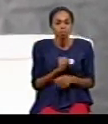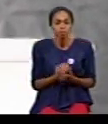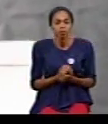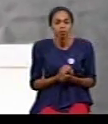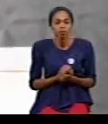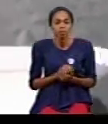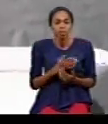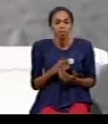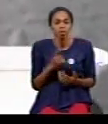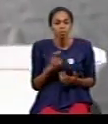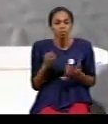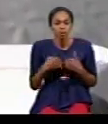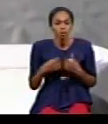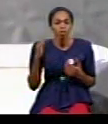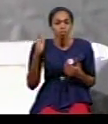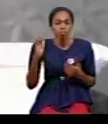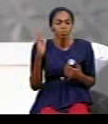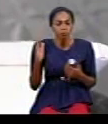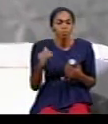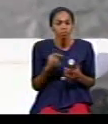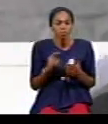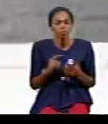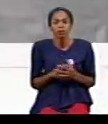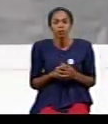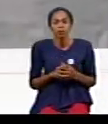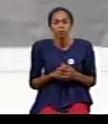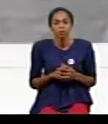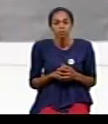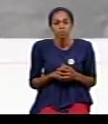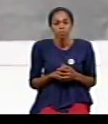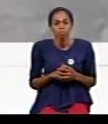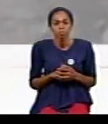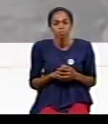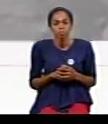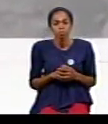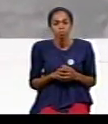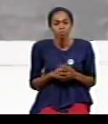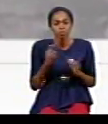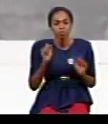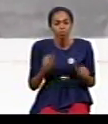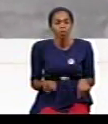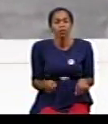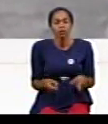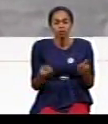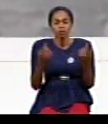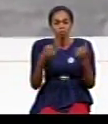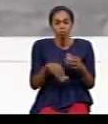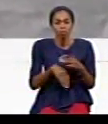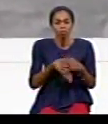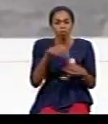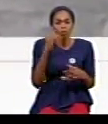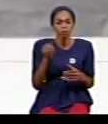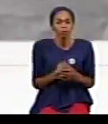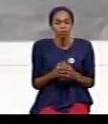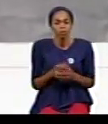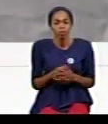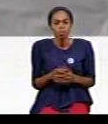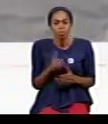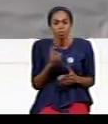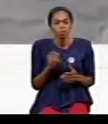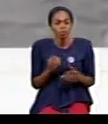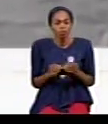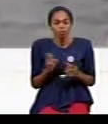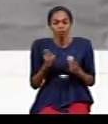share wherever you are. Can you wave up? Can you wave your hand? You've gotten miracle, and